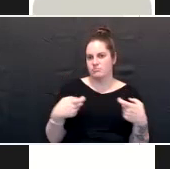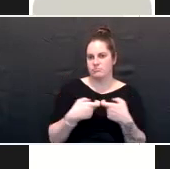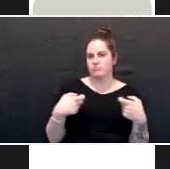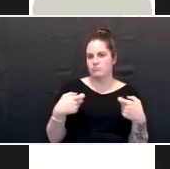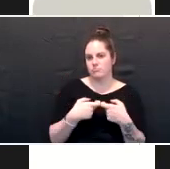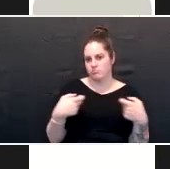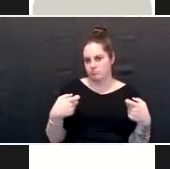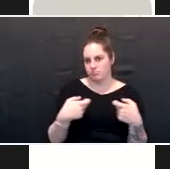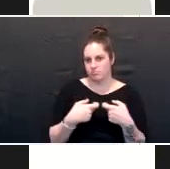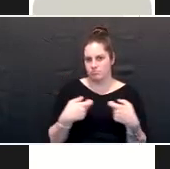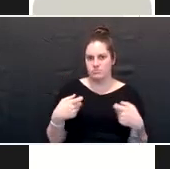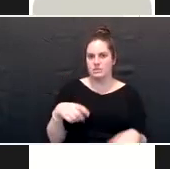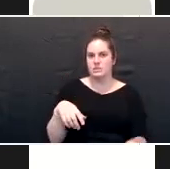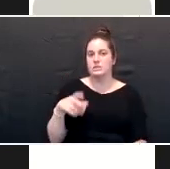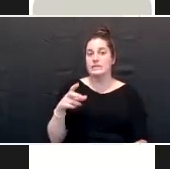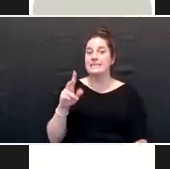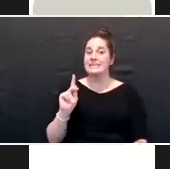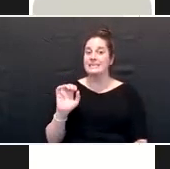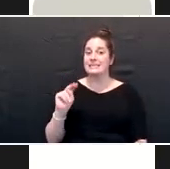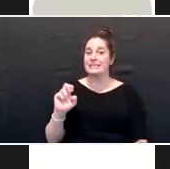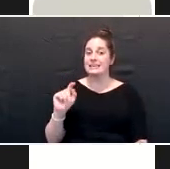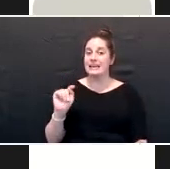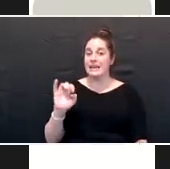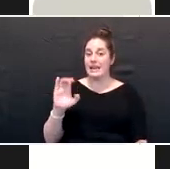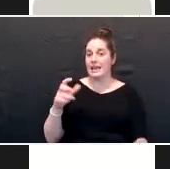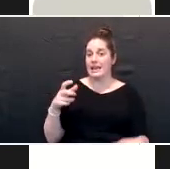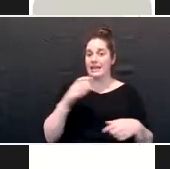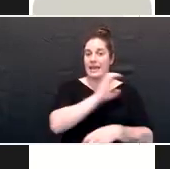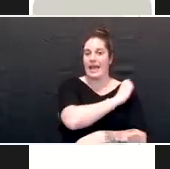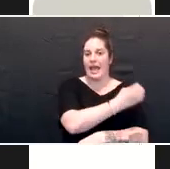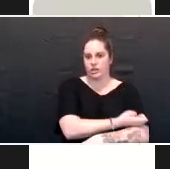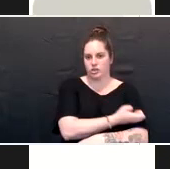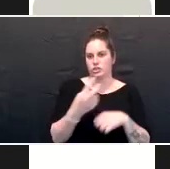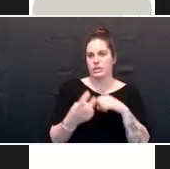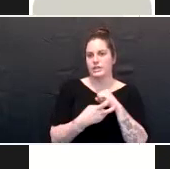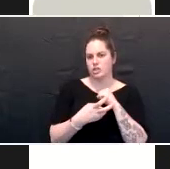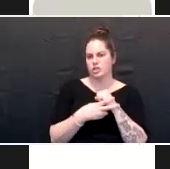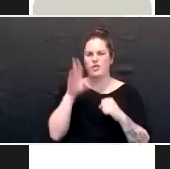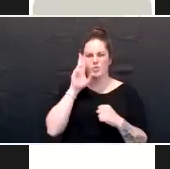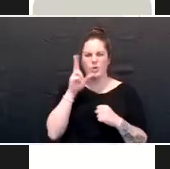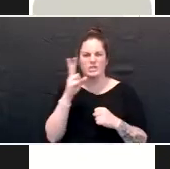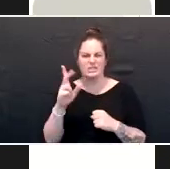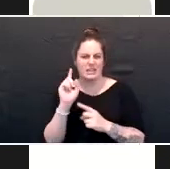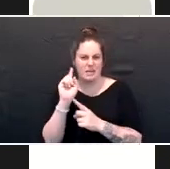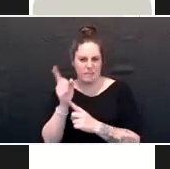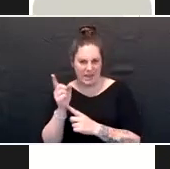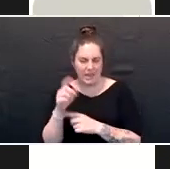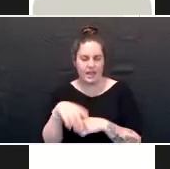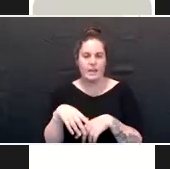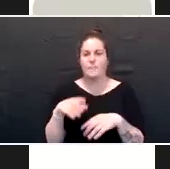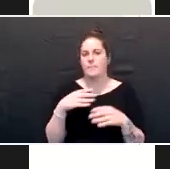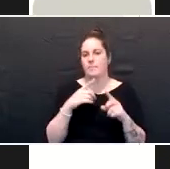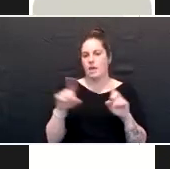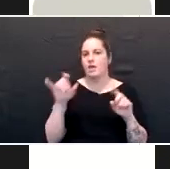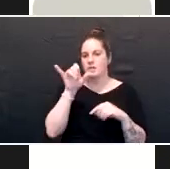kinetic energy is conserved, and we'll see what is kinetic energy in just a moment. But whatever it is conserved. We